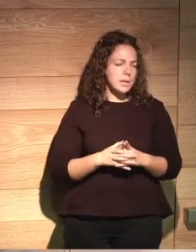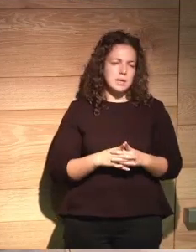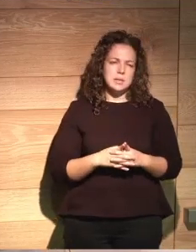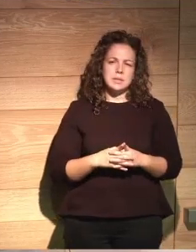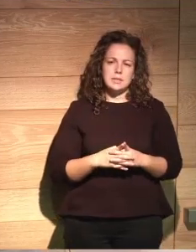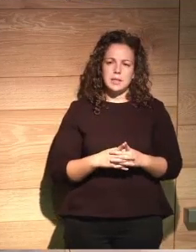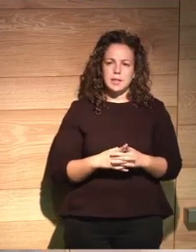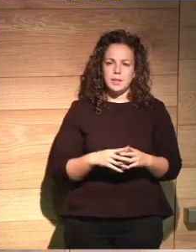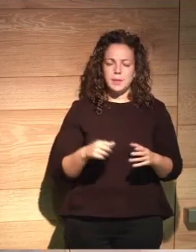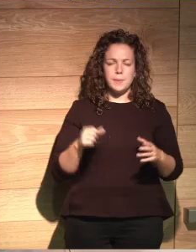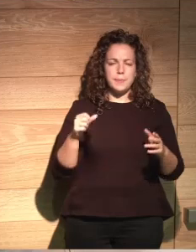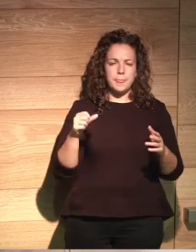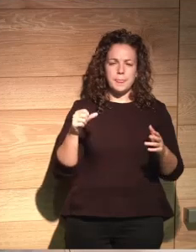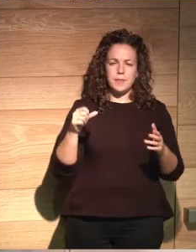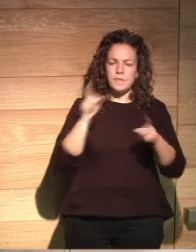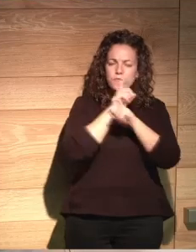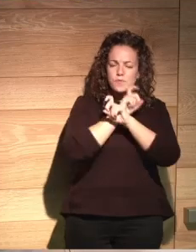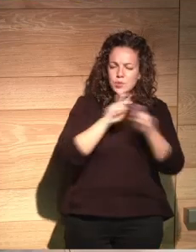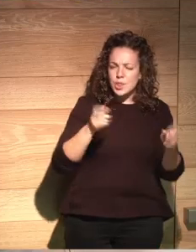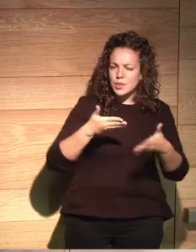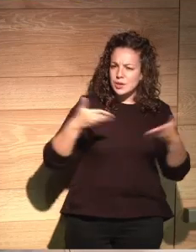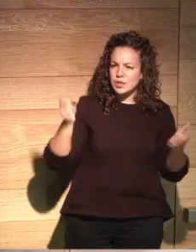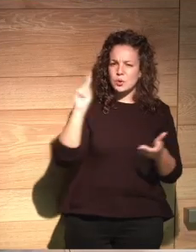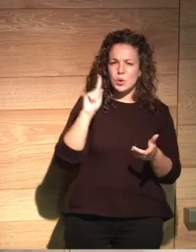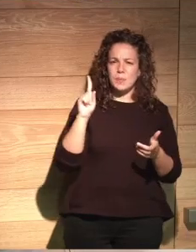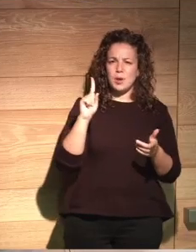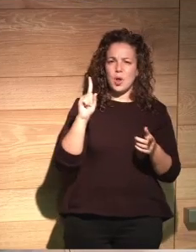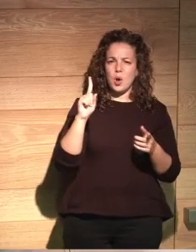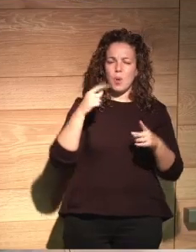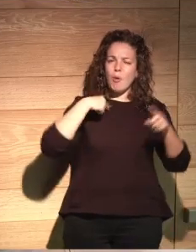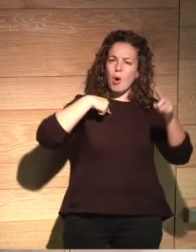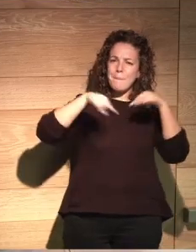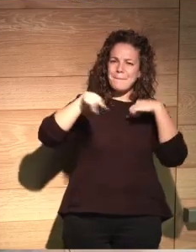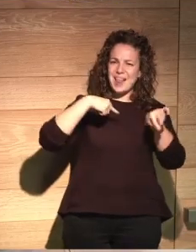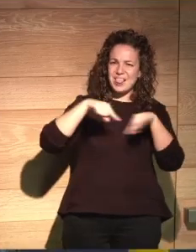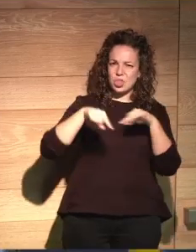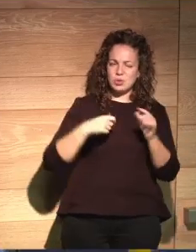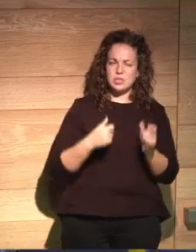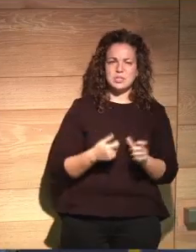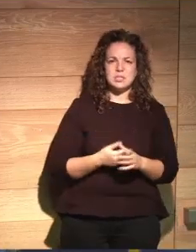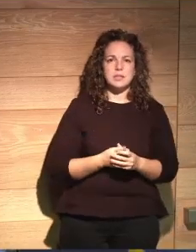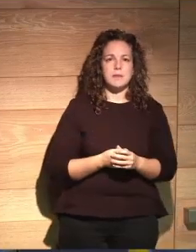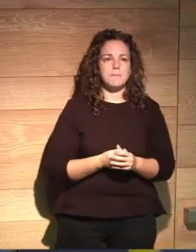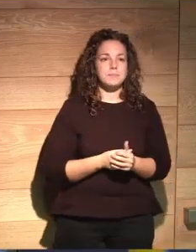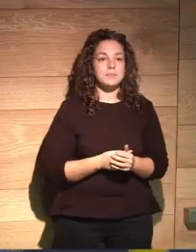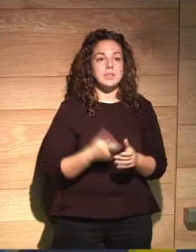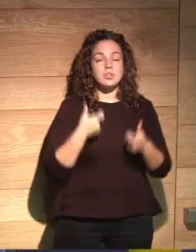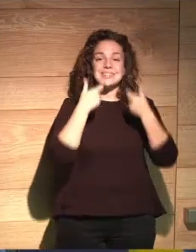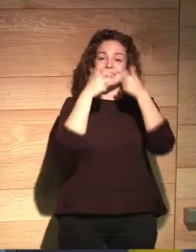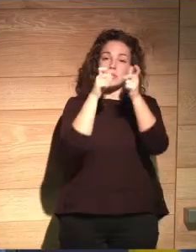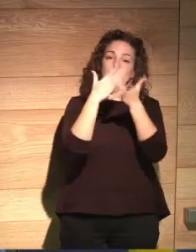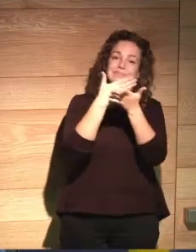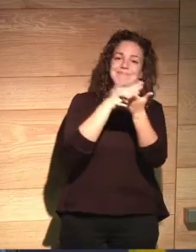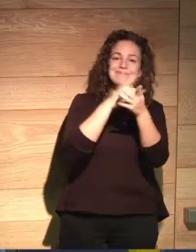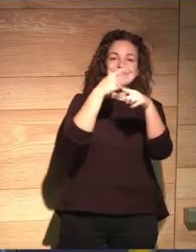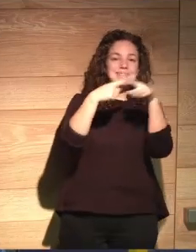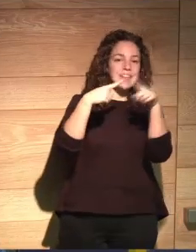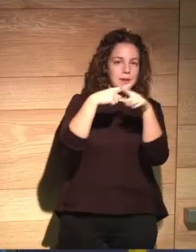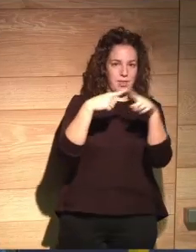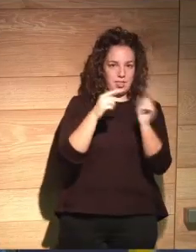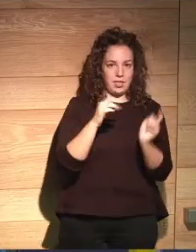what was the name? Not the big foundations, but the big businesses. No, it's